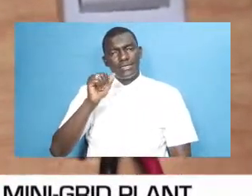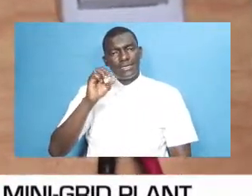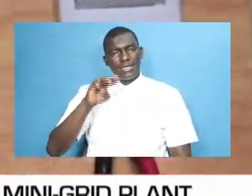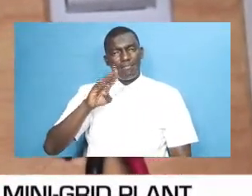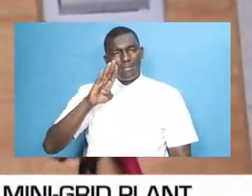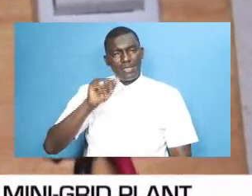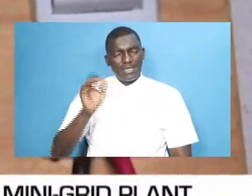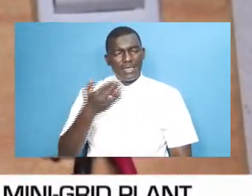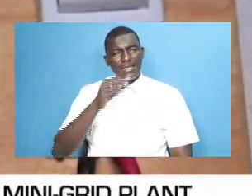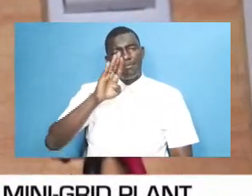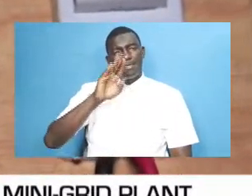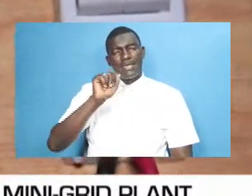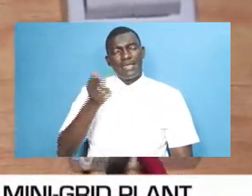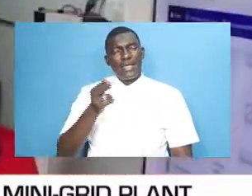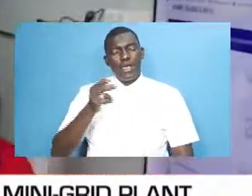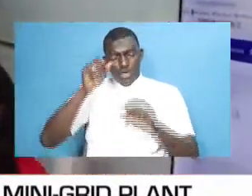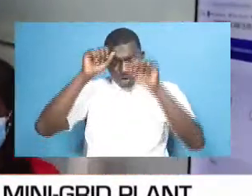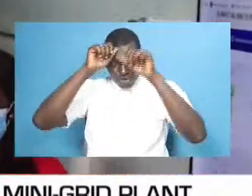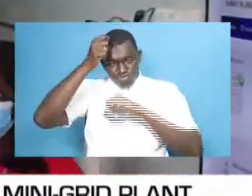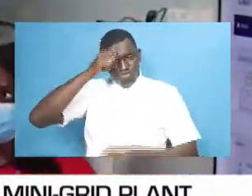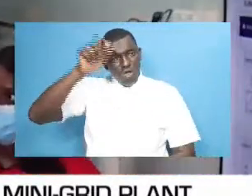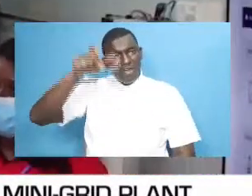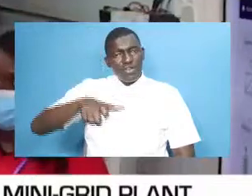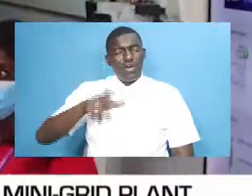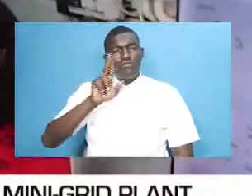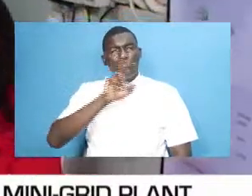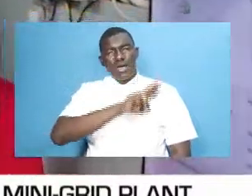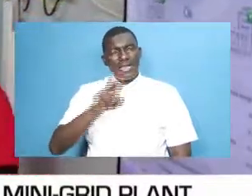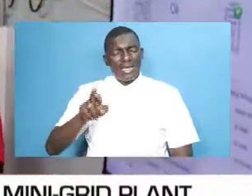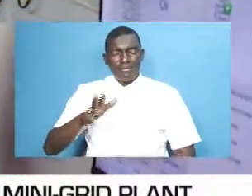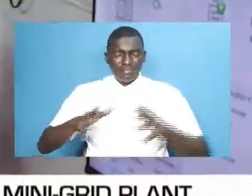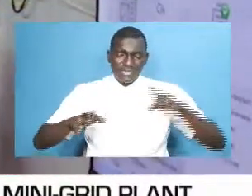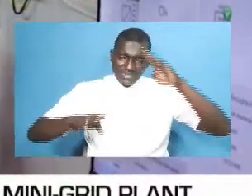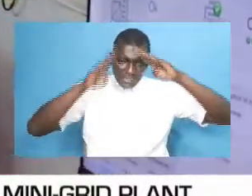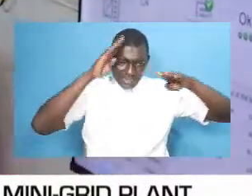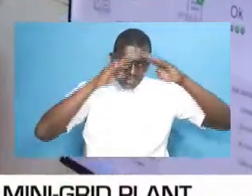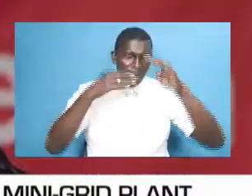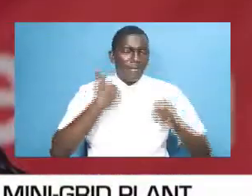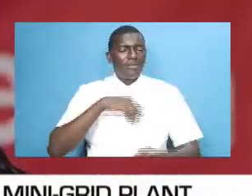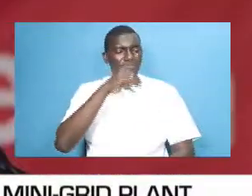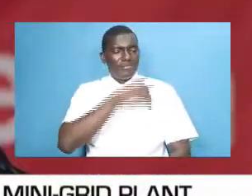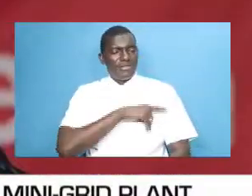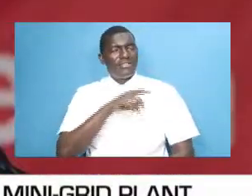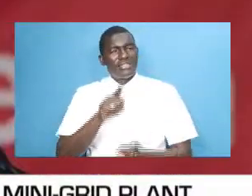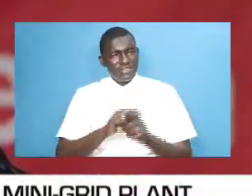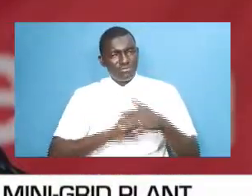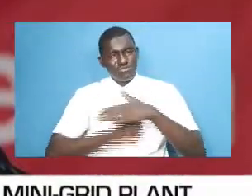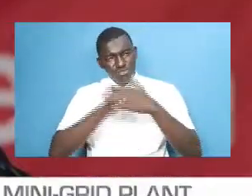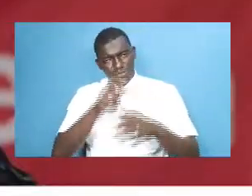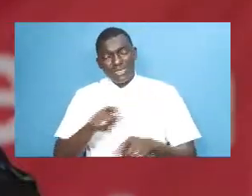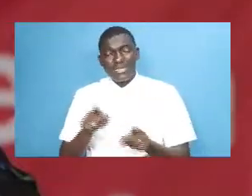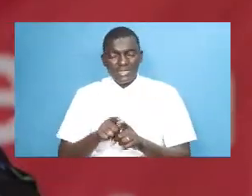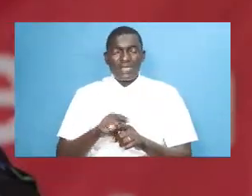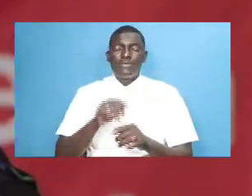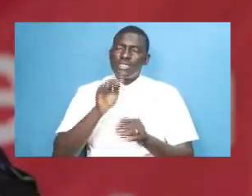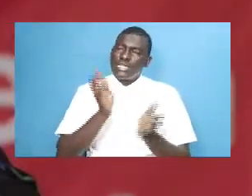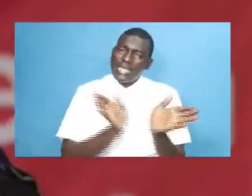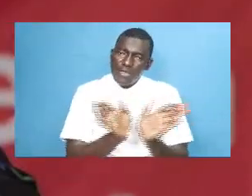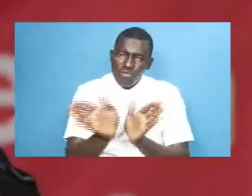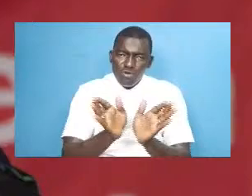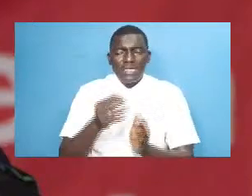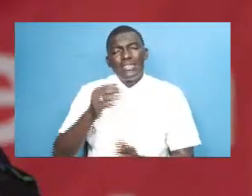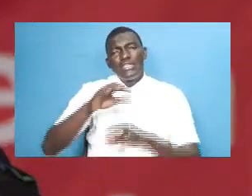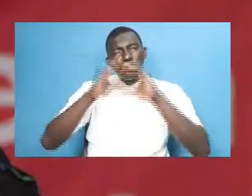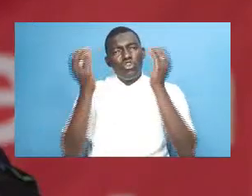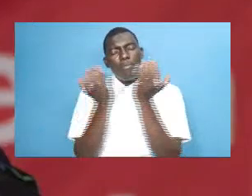of URR, thanked the sponsors on behalf of the beneficiaries. He urged the community of Nyamanar and surrounding to jealously guard and protect